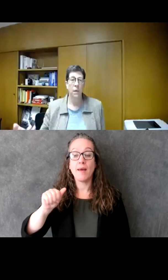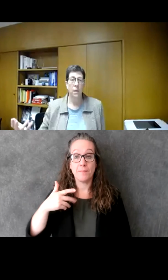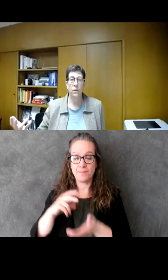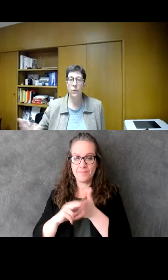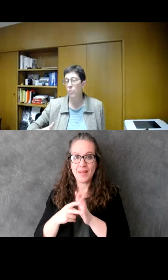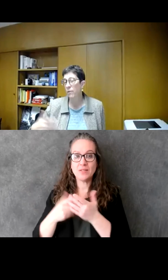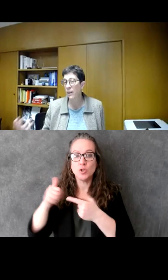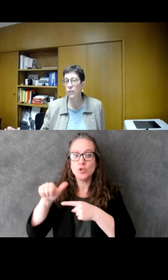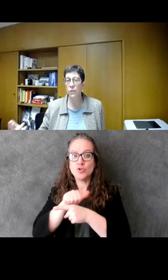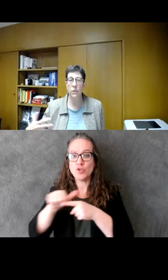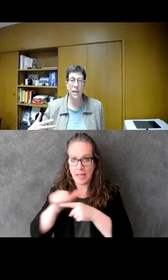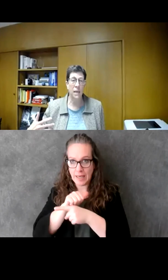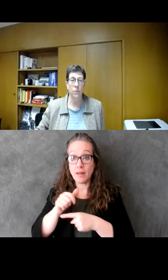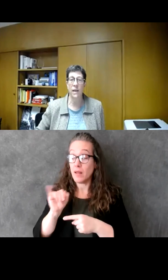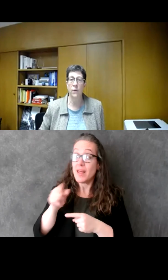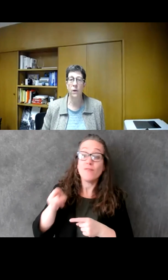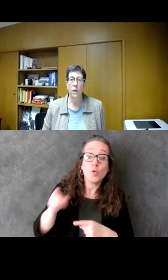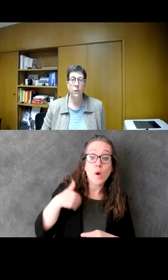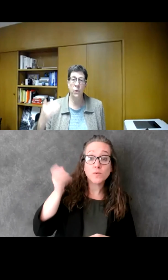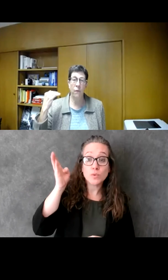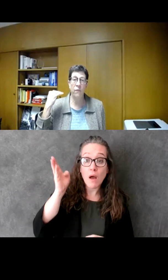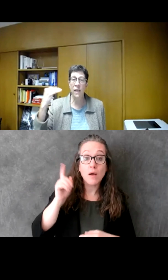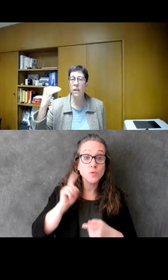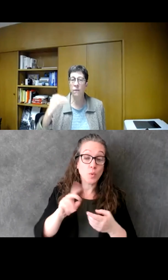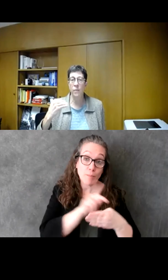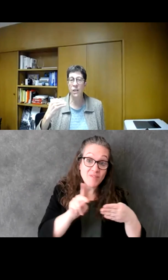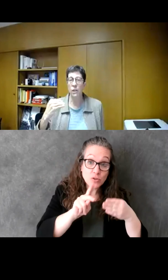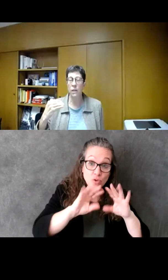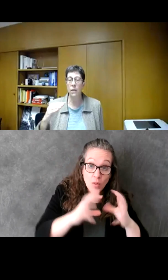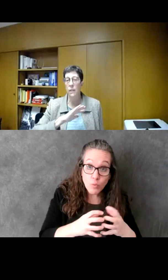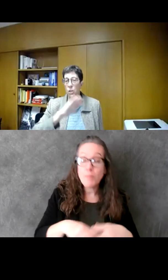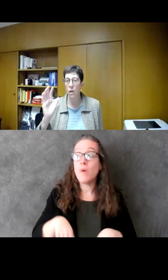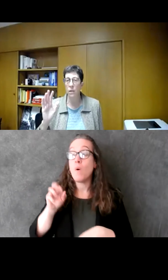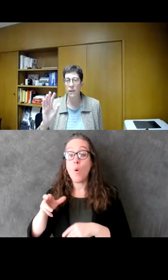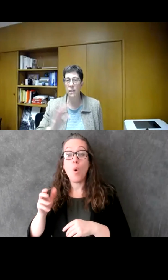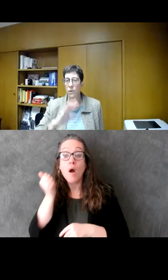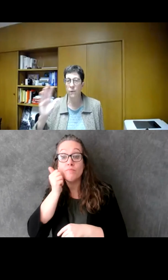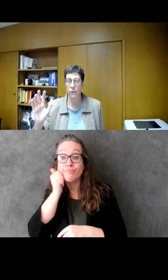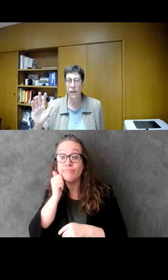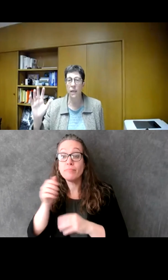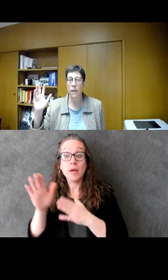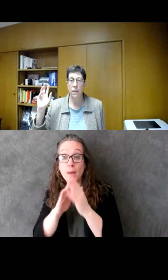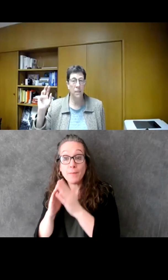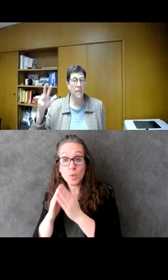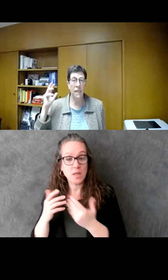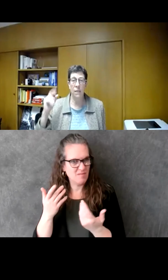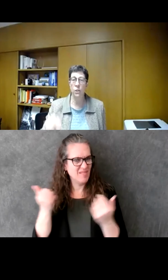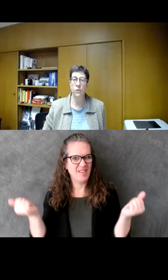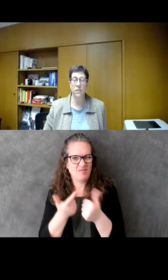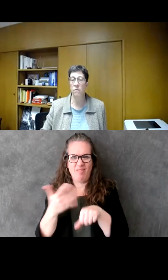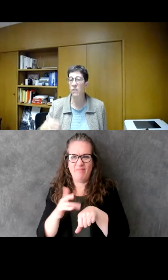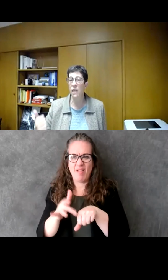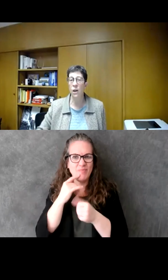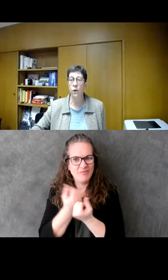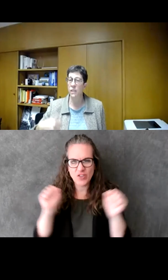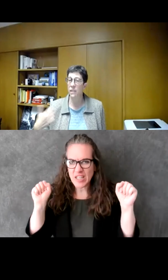abuse to either professionals or lay or whatever, you have vetted information on here that's all available for free to take and use.